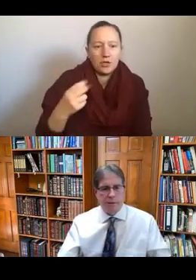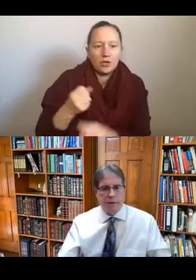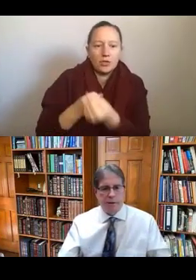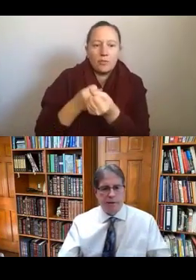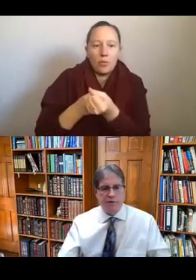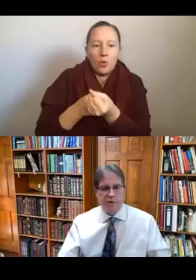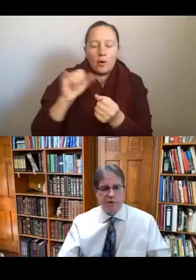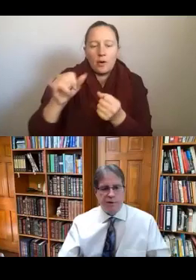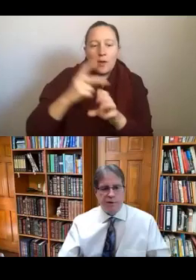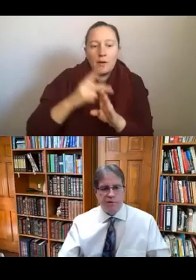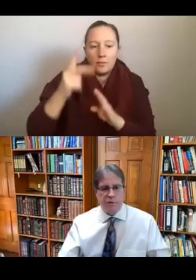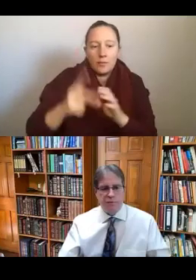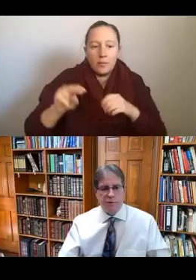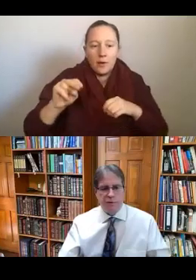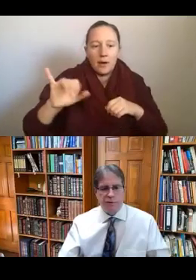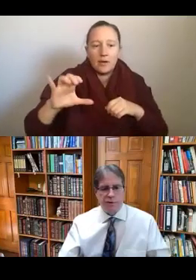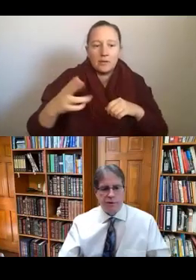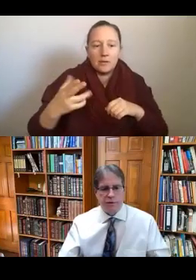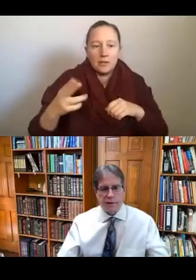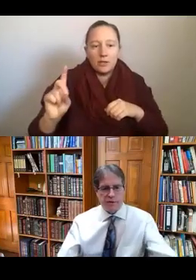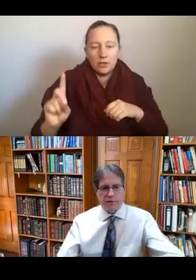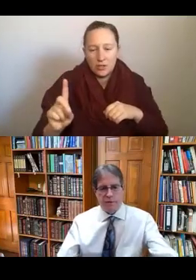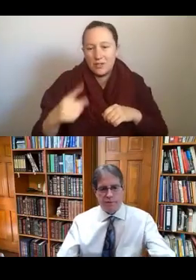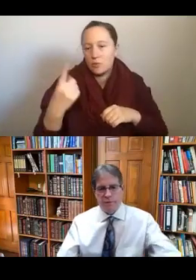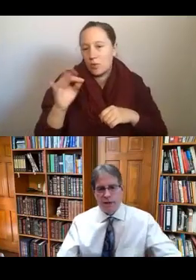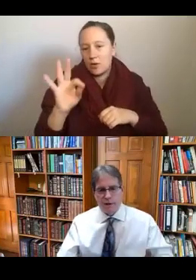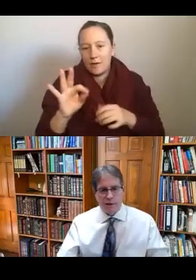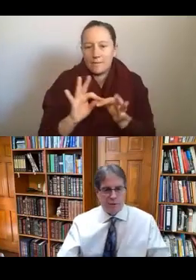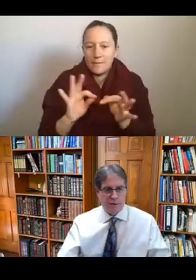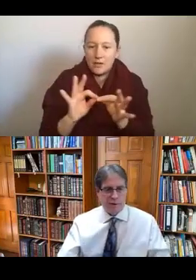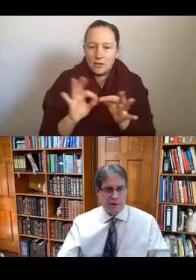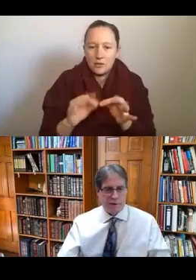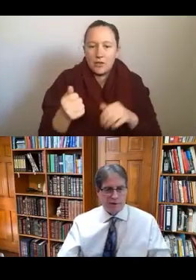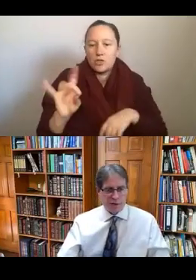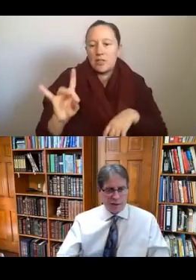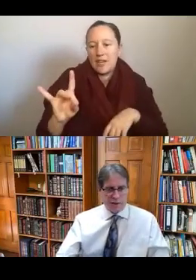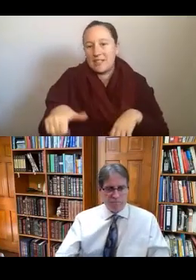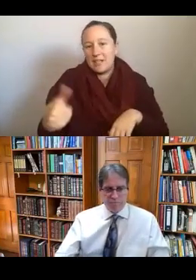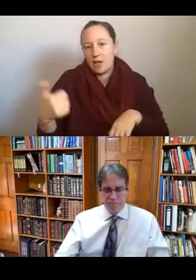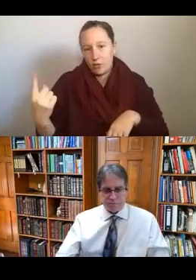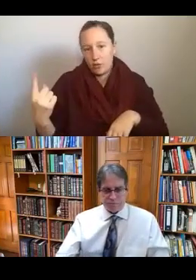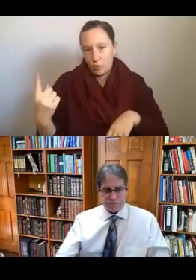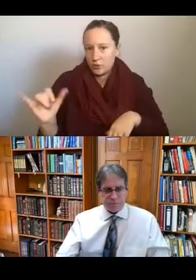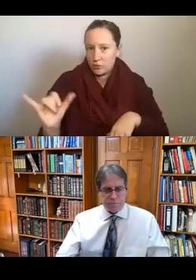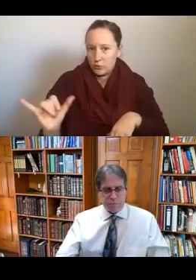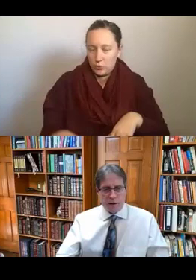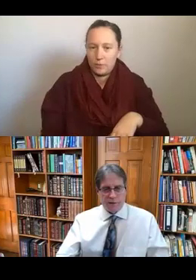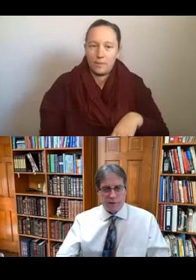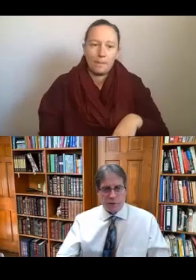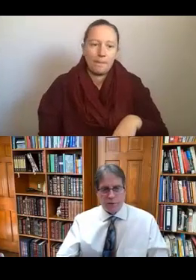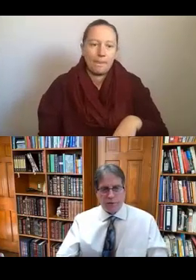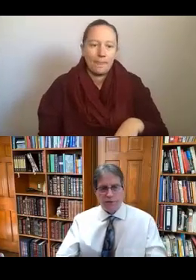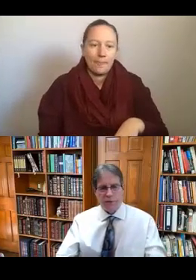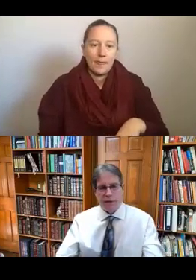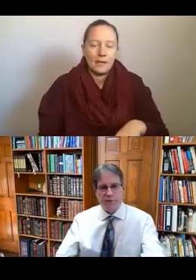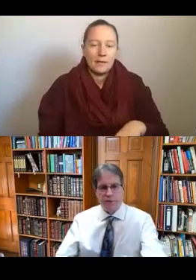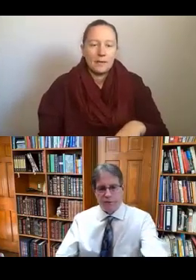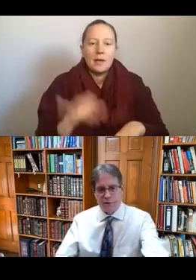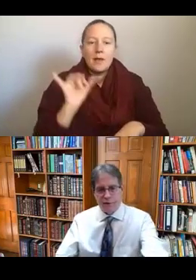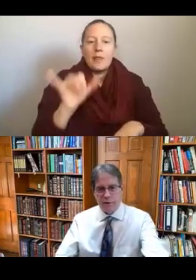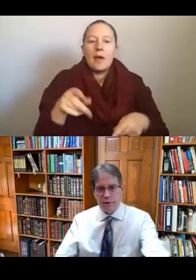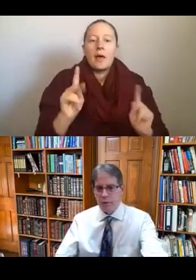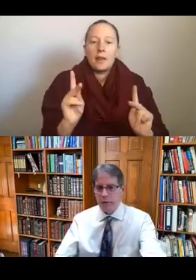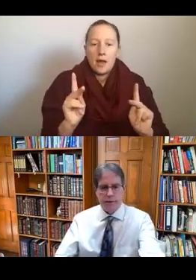program. NICHD is one of the ones listed here. There are actually 18 other ones on the list. And so this allows